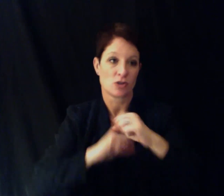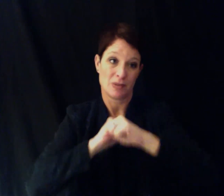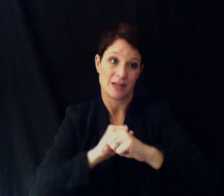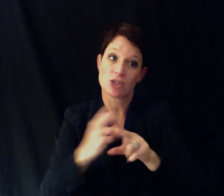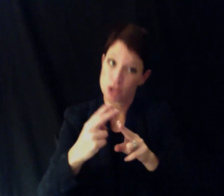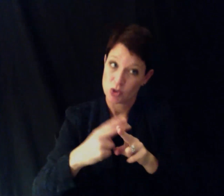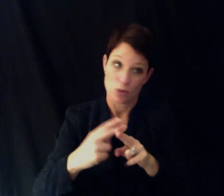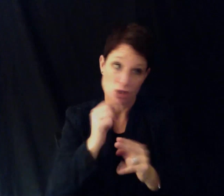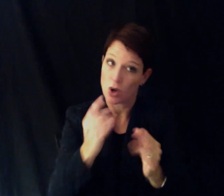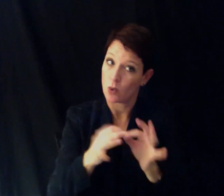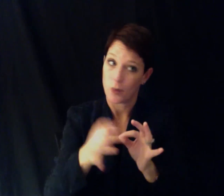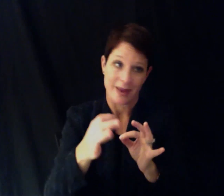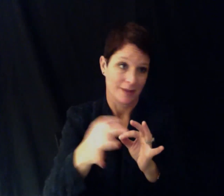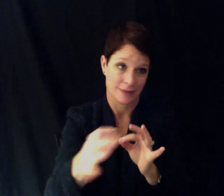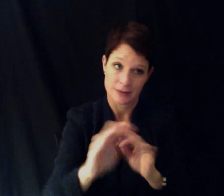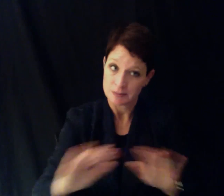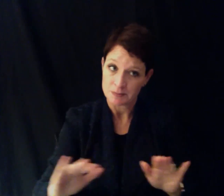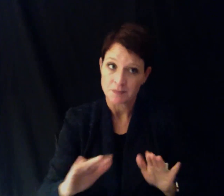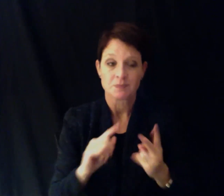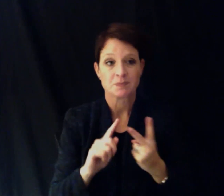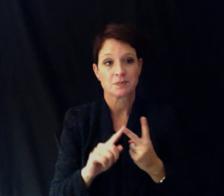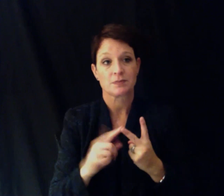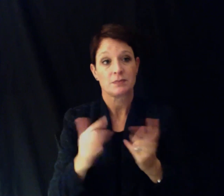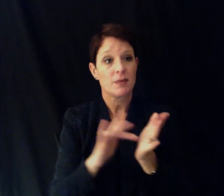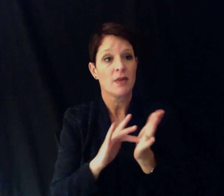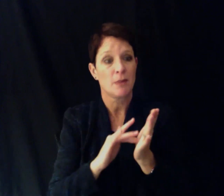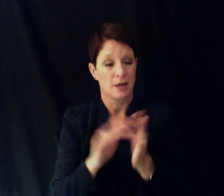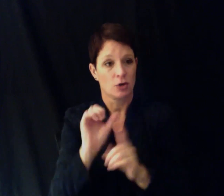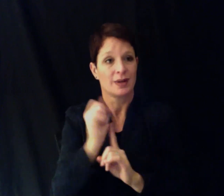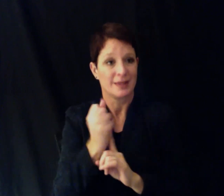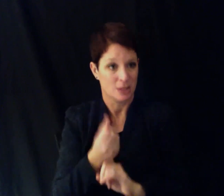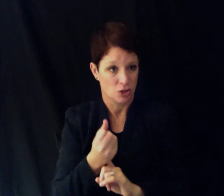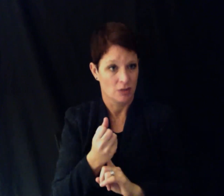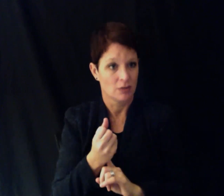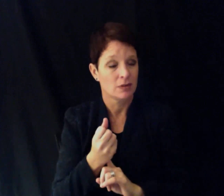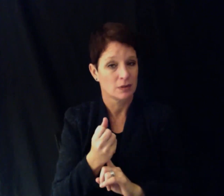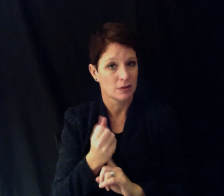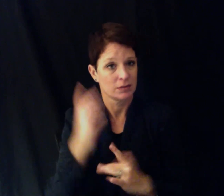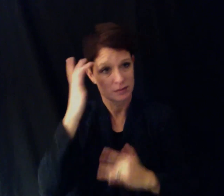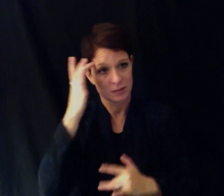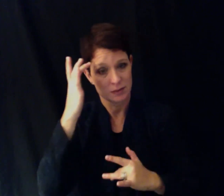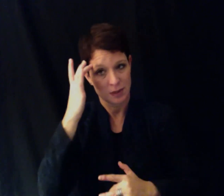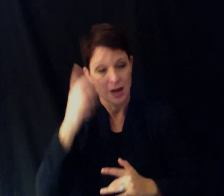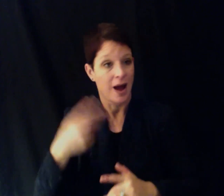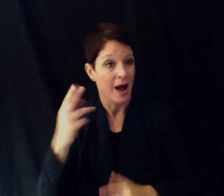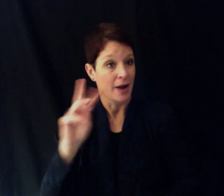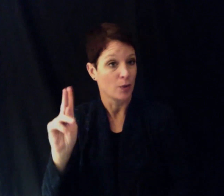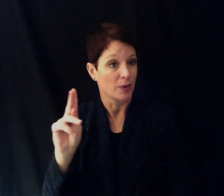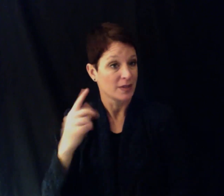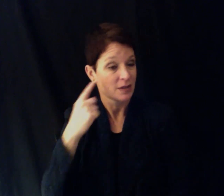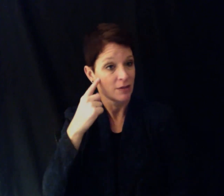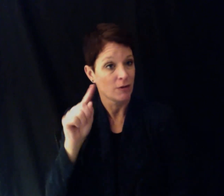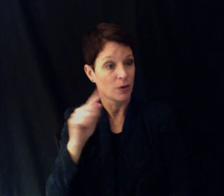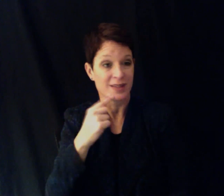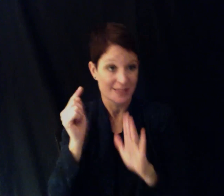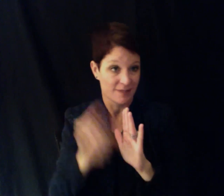soon. The other medical conditions that put you at high risk for